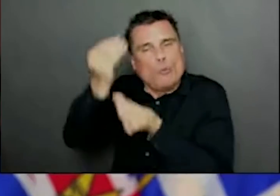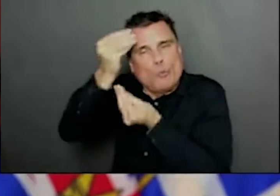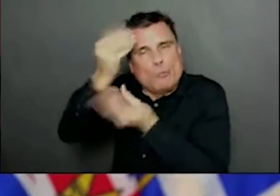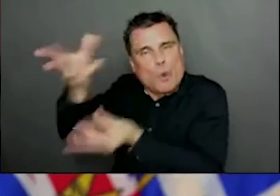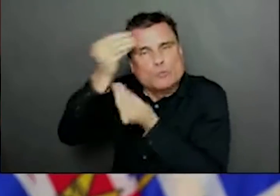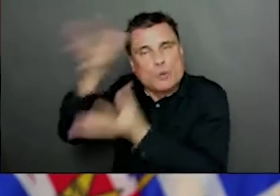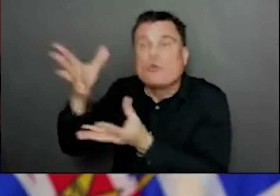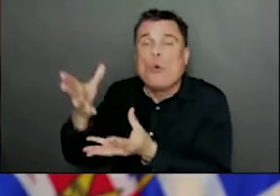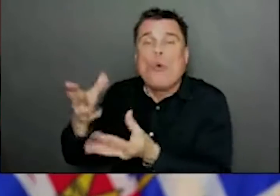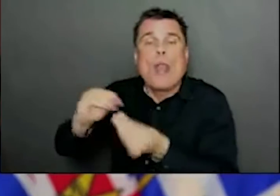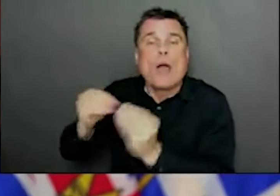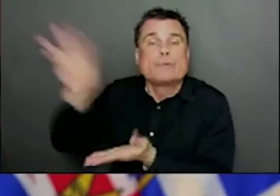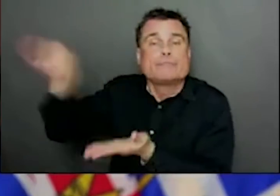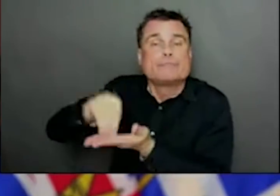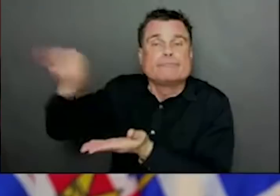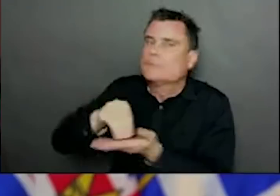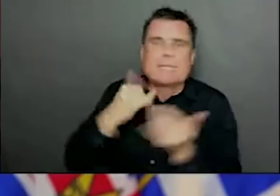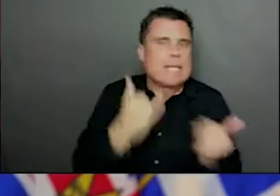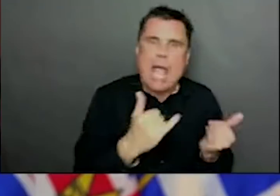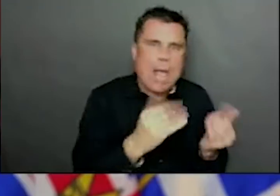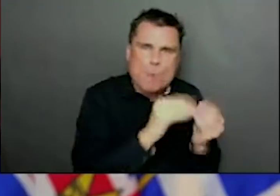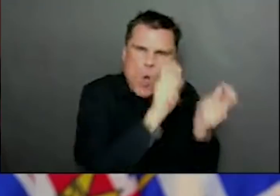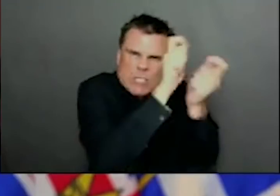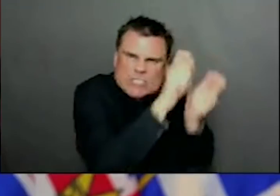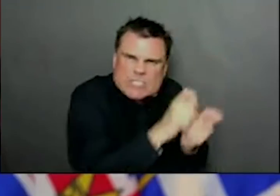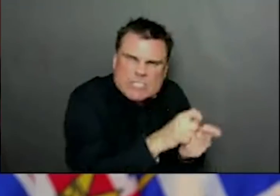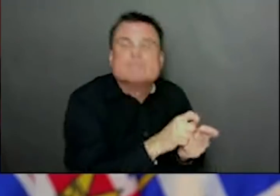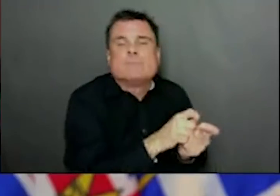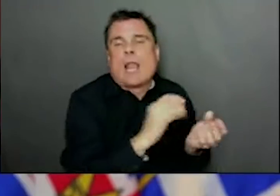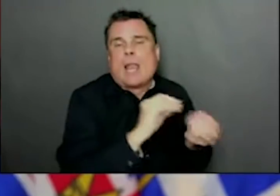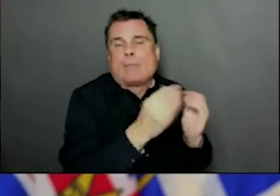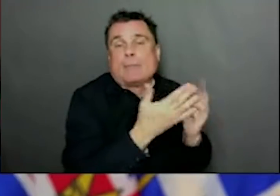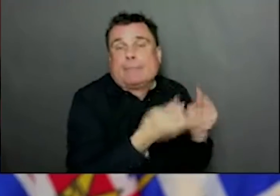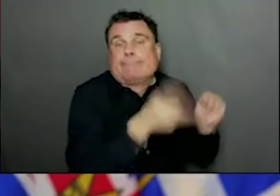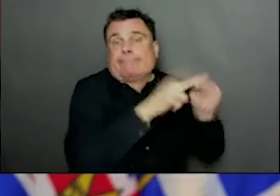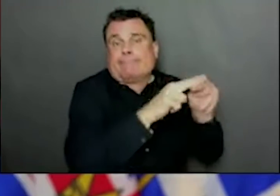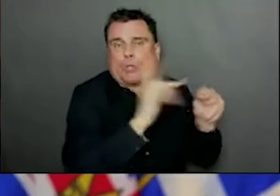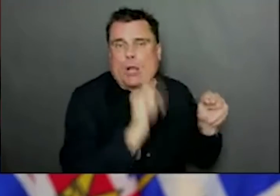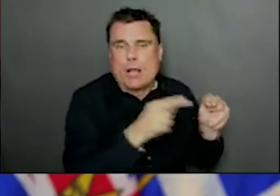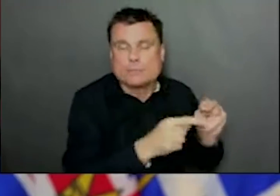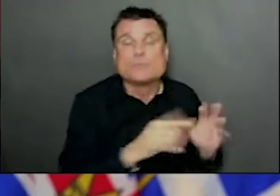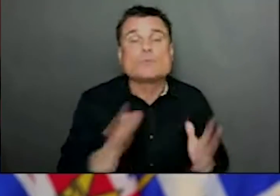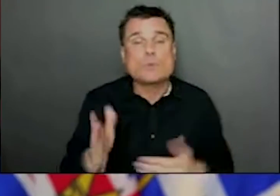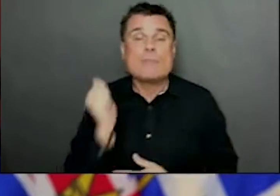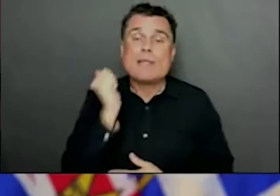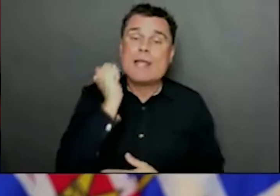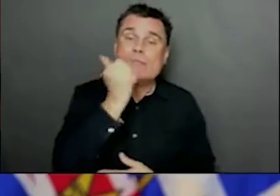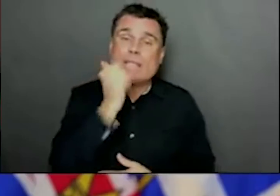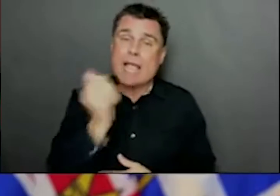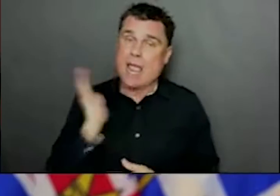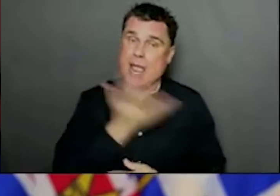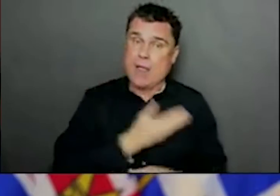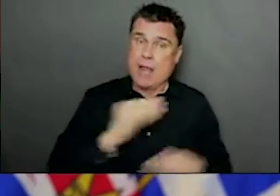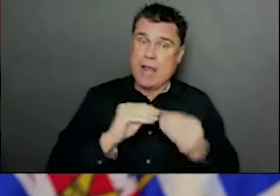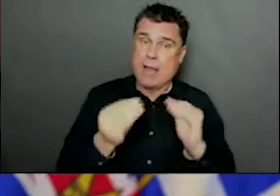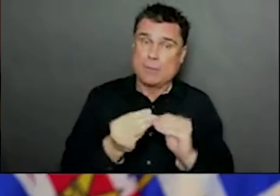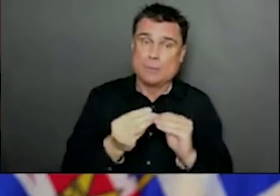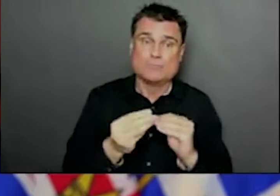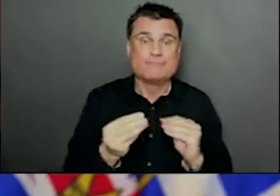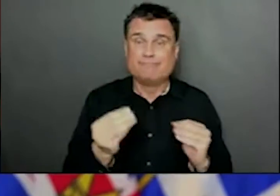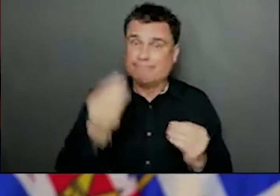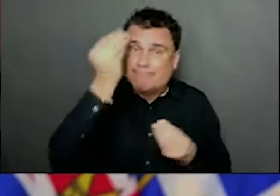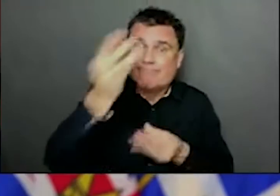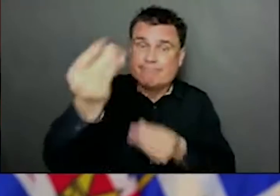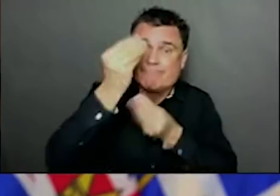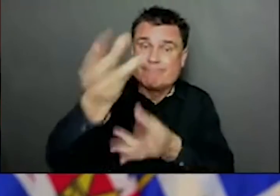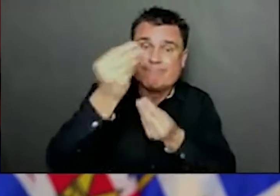know, every day the numbers are from a time, a cutoff. They're a snapshot in time, and they get updated and